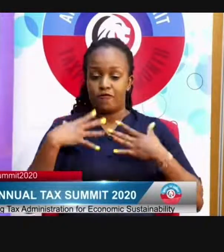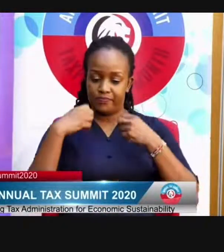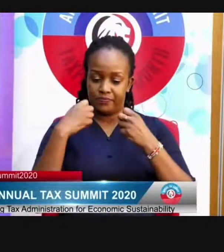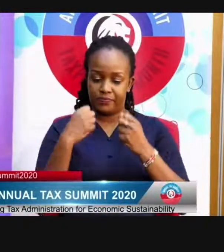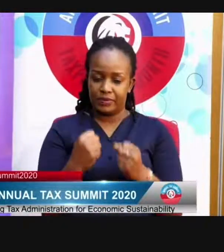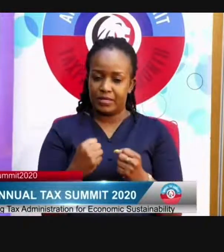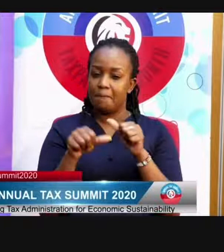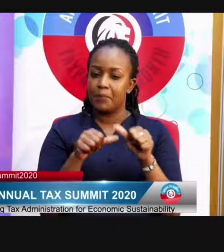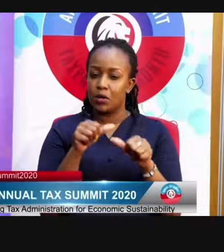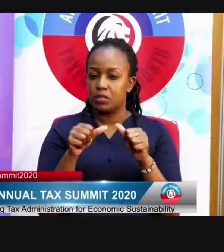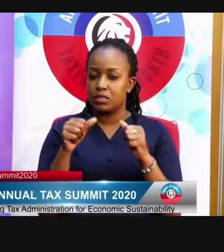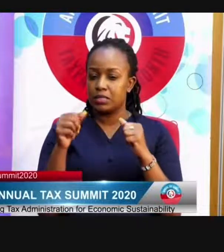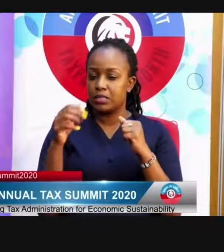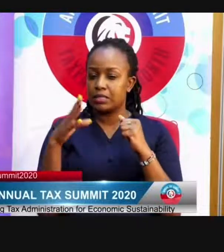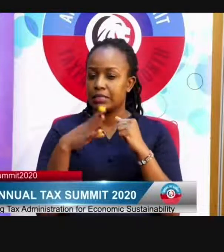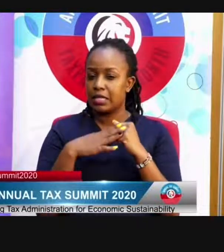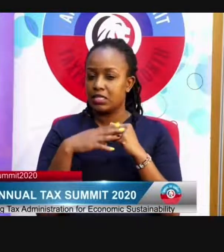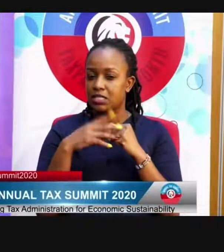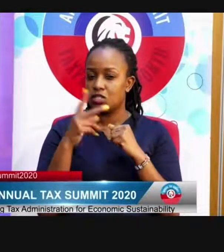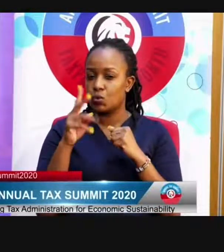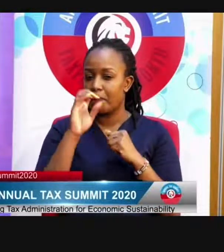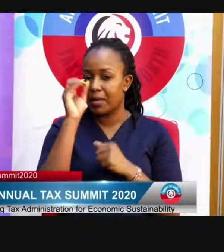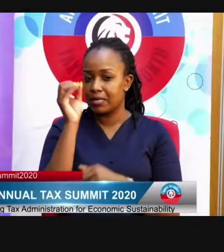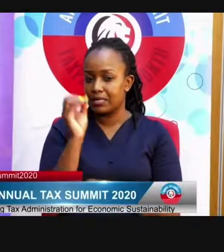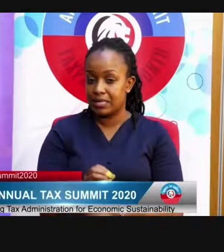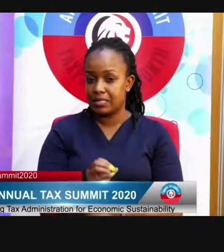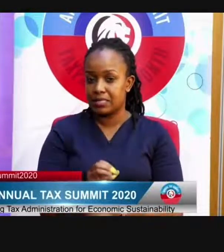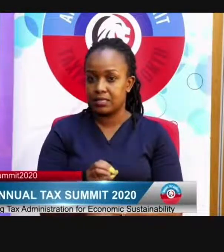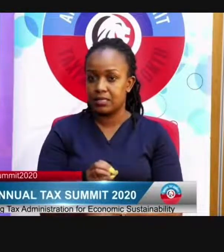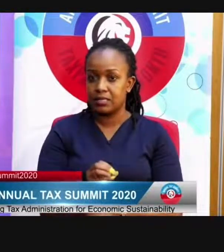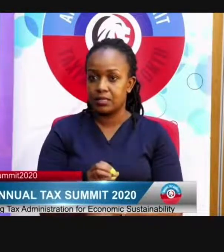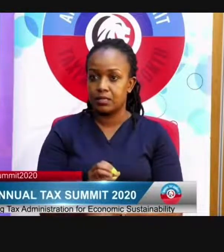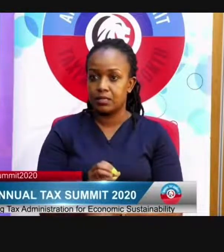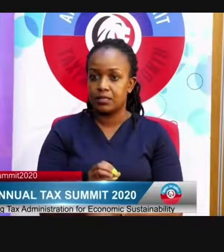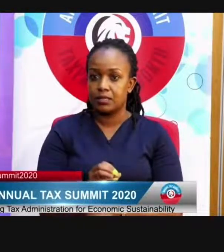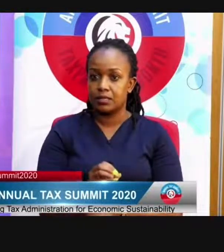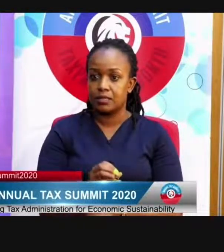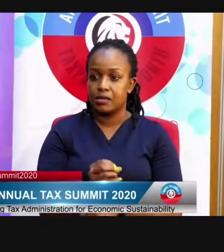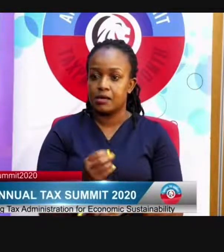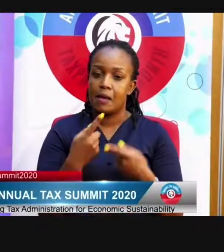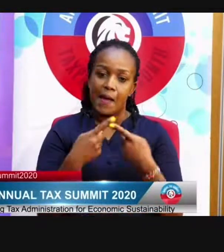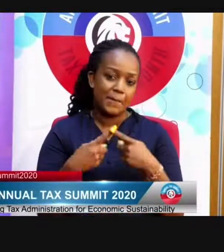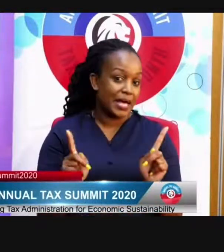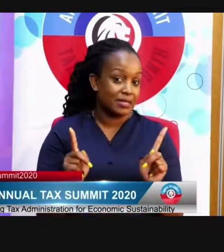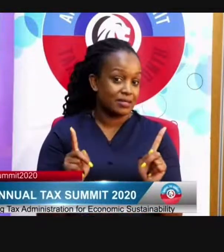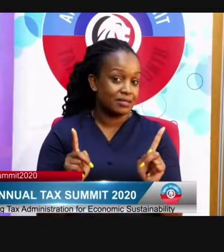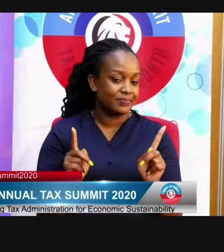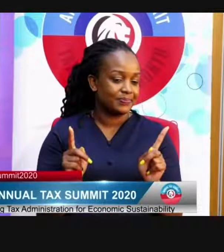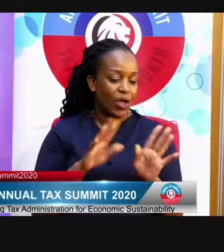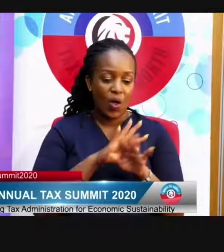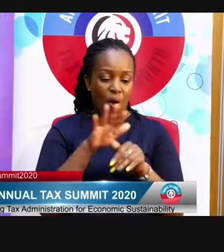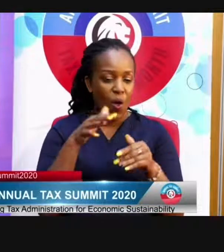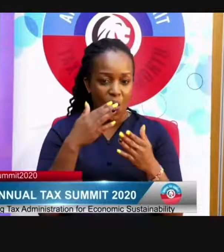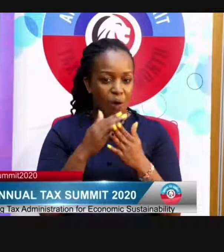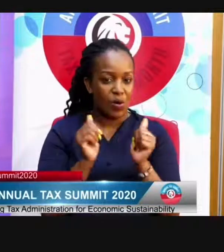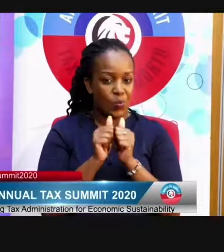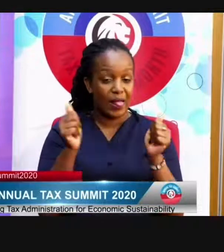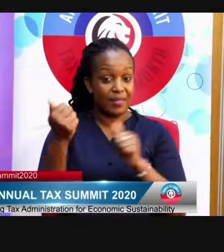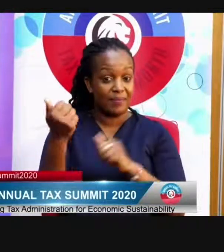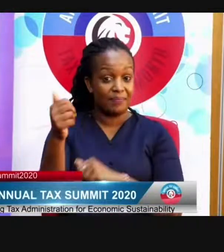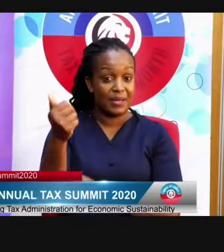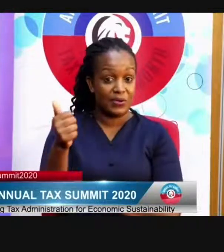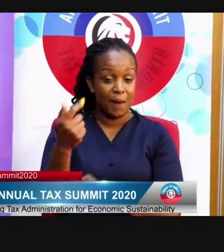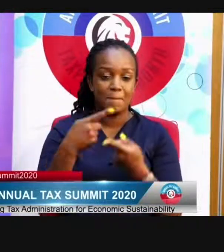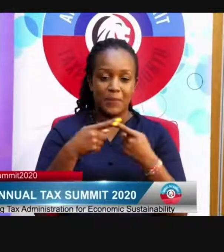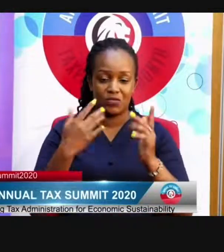90.2%, we are still not out of the woods. There's always the possibility of a second